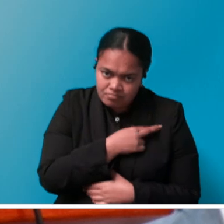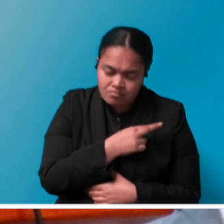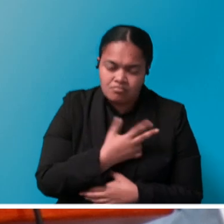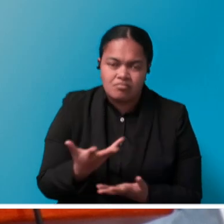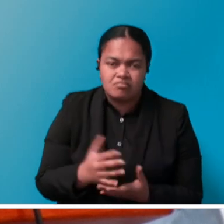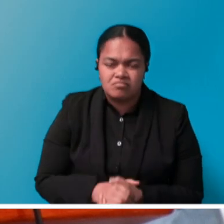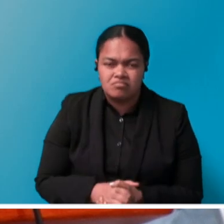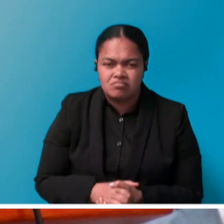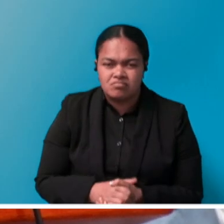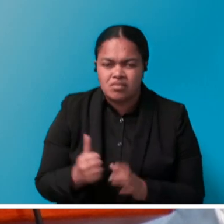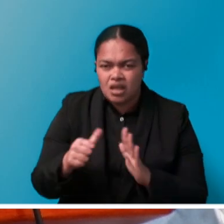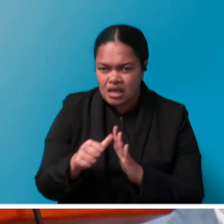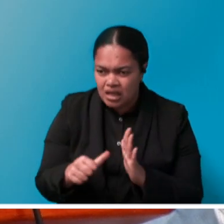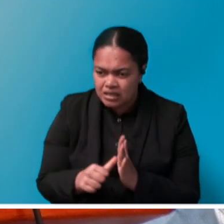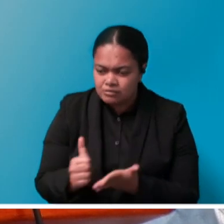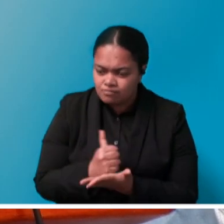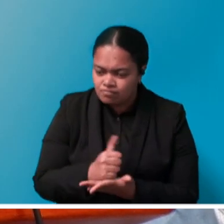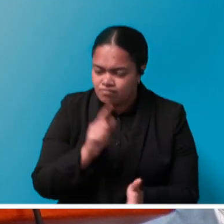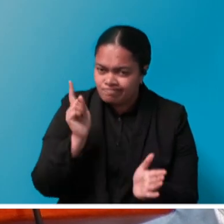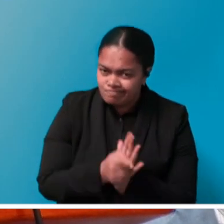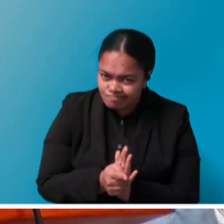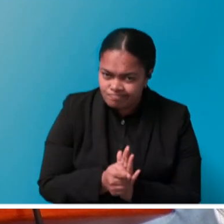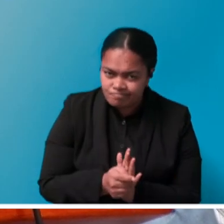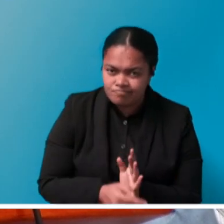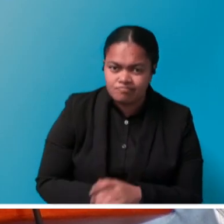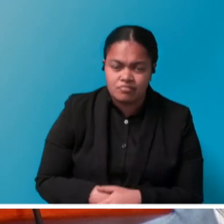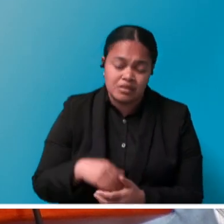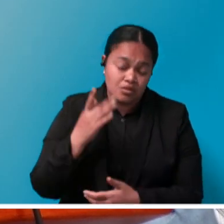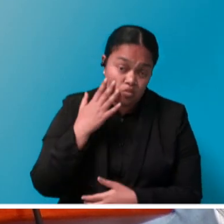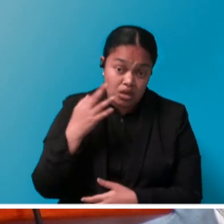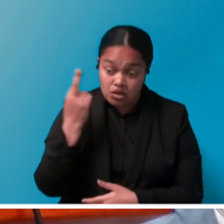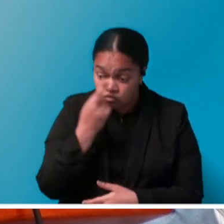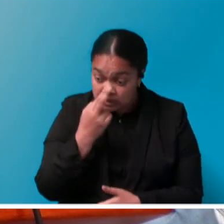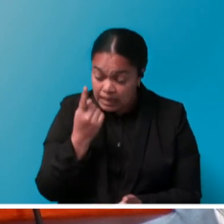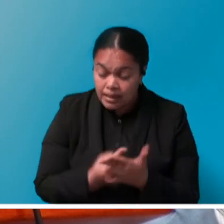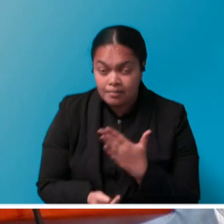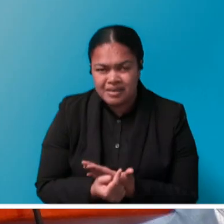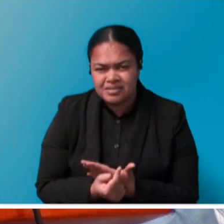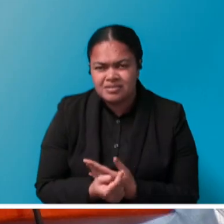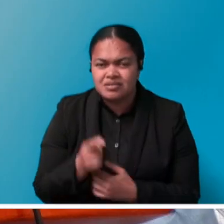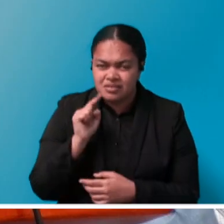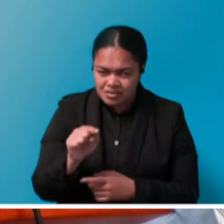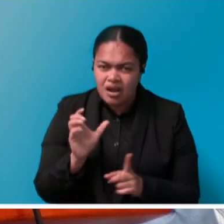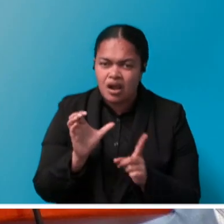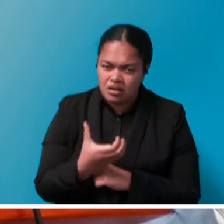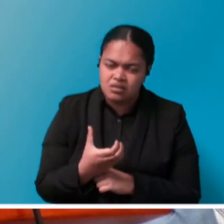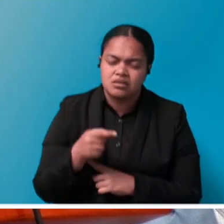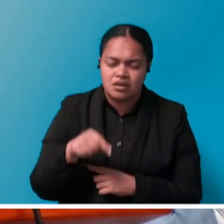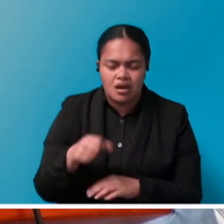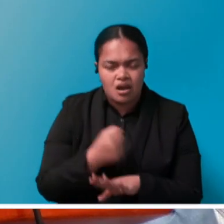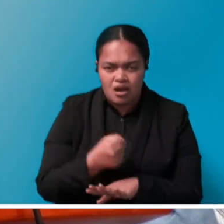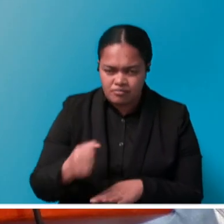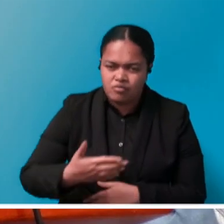institutions act quickly and decisively when risks are identified. That is the culture this government is determined to